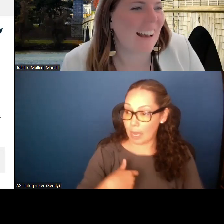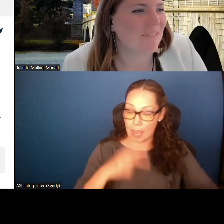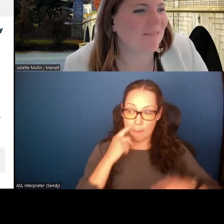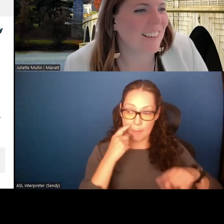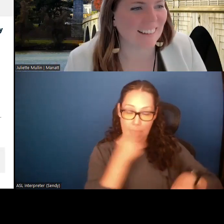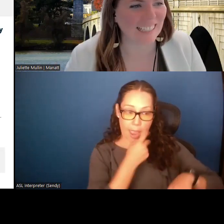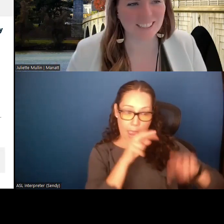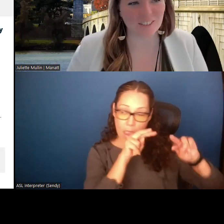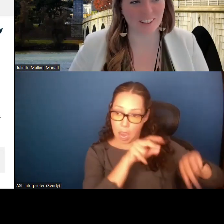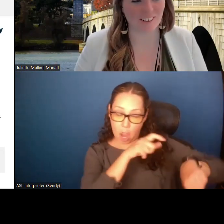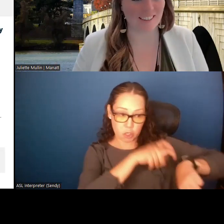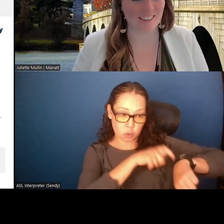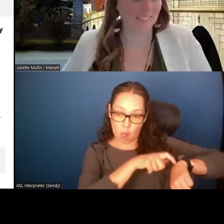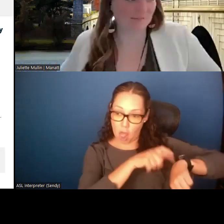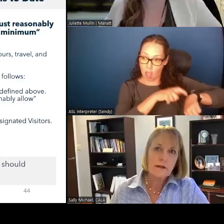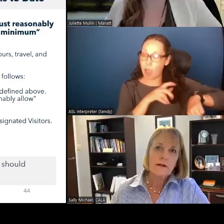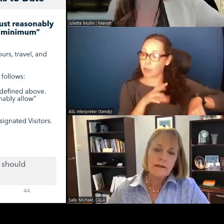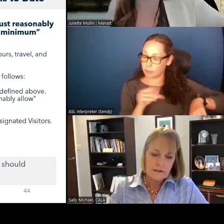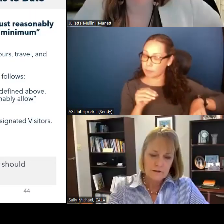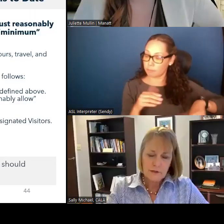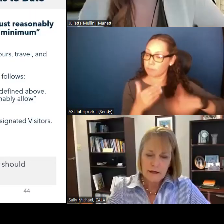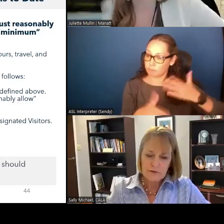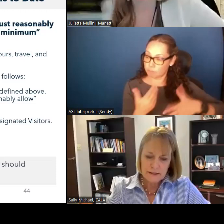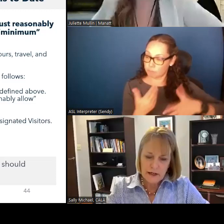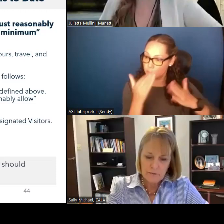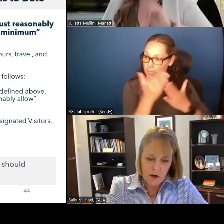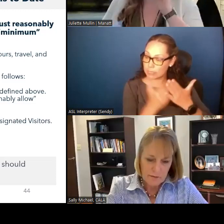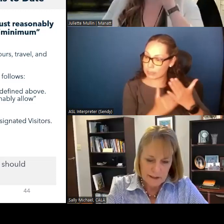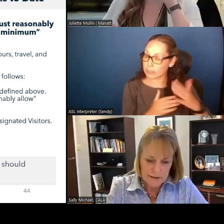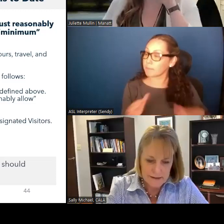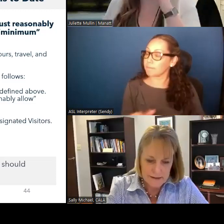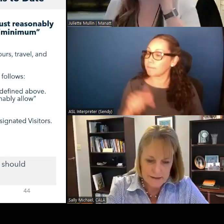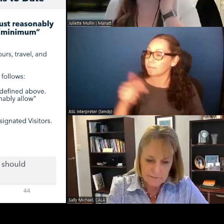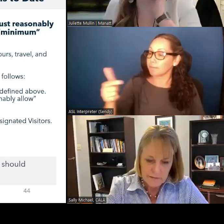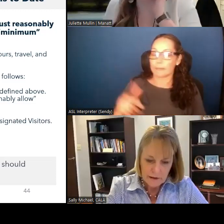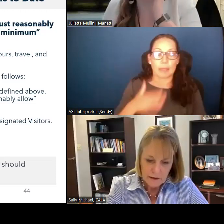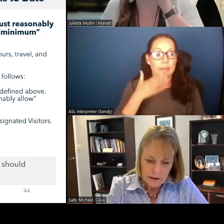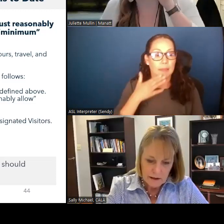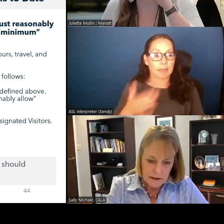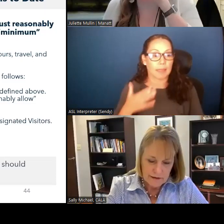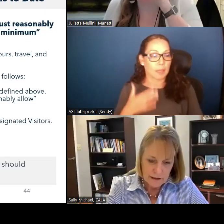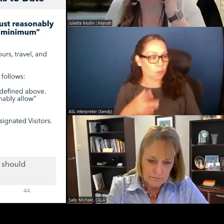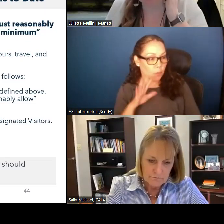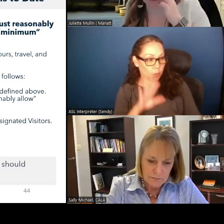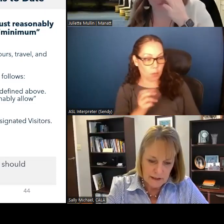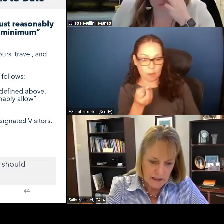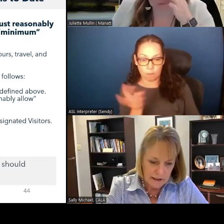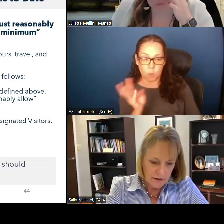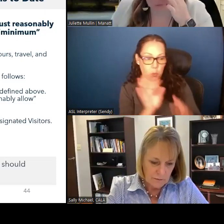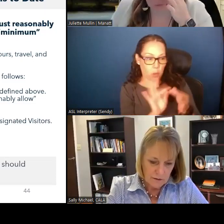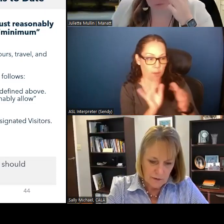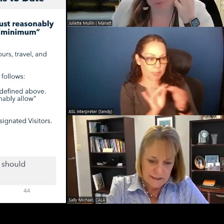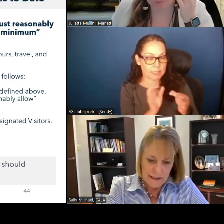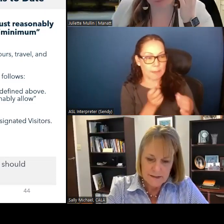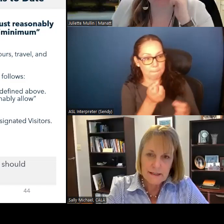you. Sally, you have your hand raised. Thank you. Just a couple of comments. I think